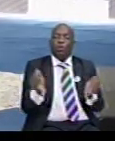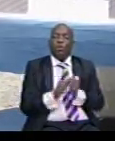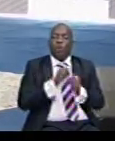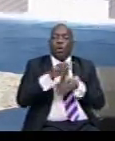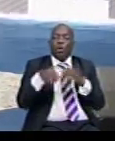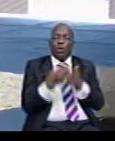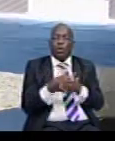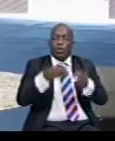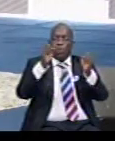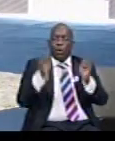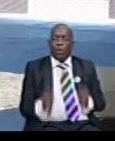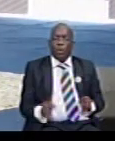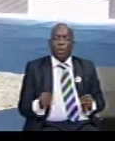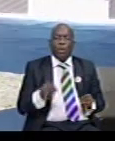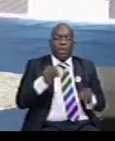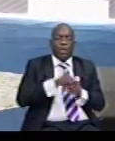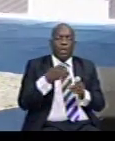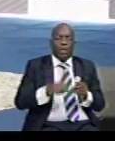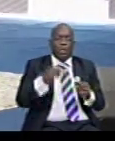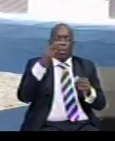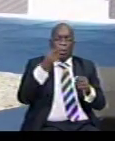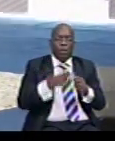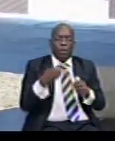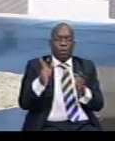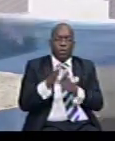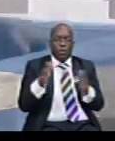the name of Jesus, barrenness, go.